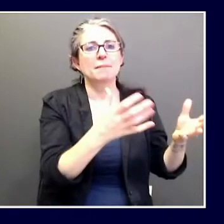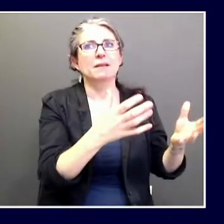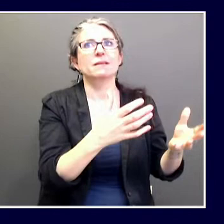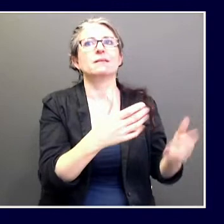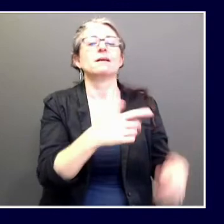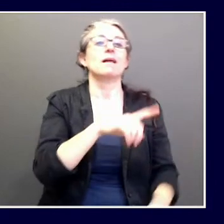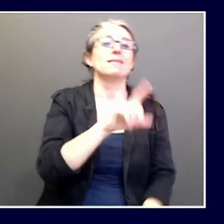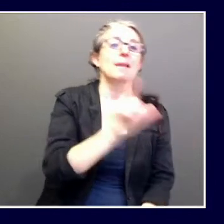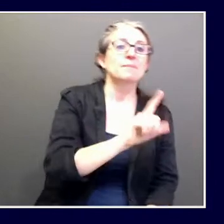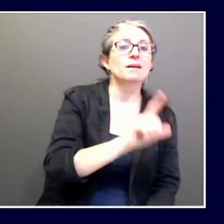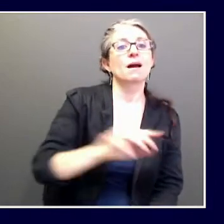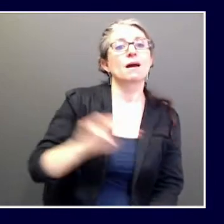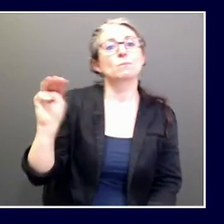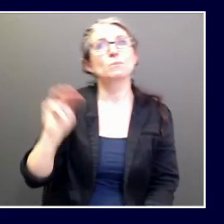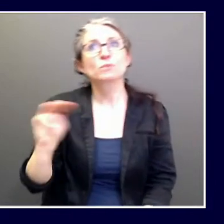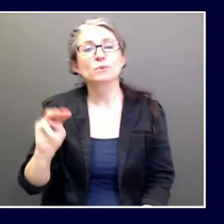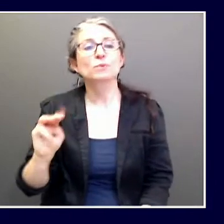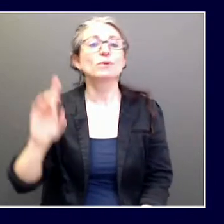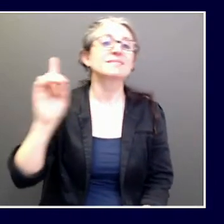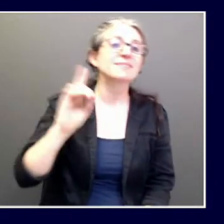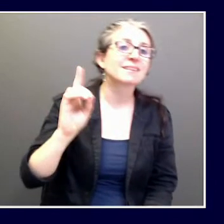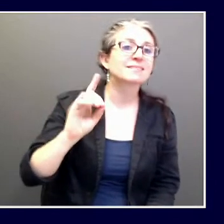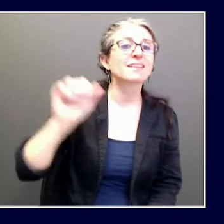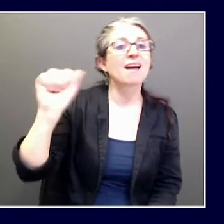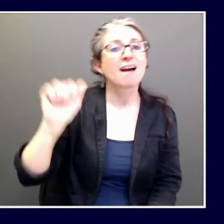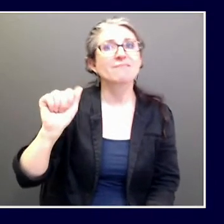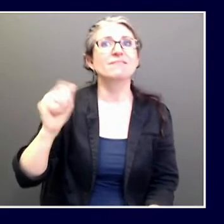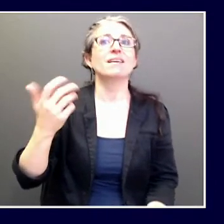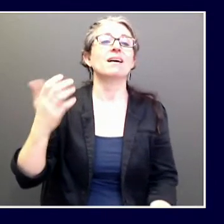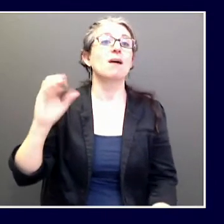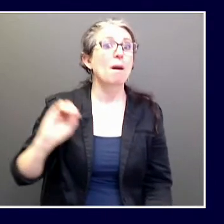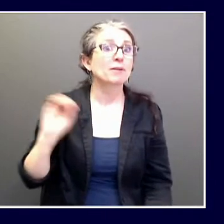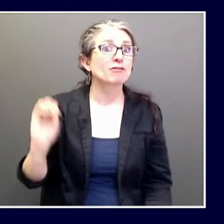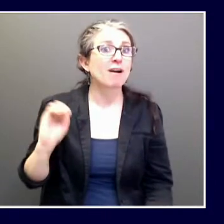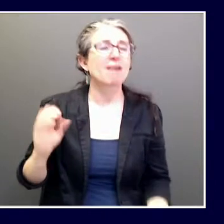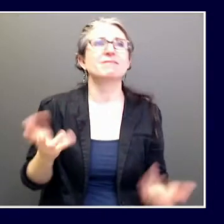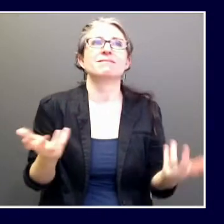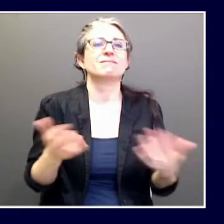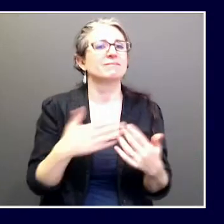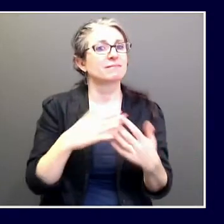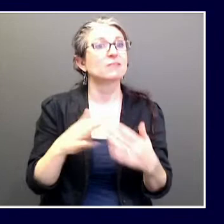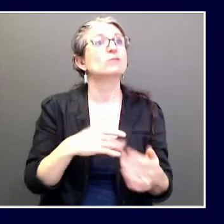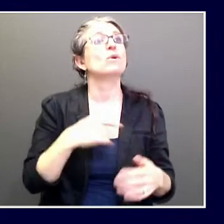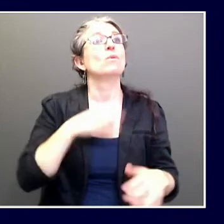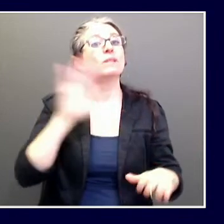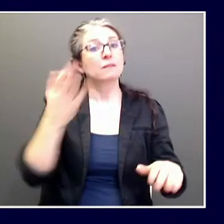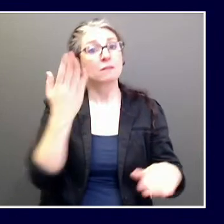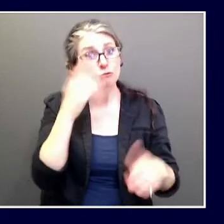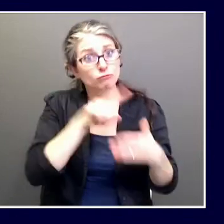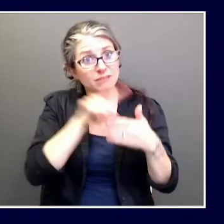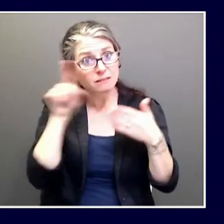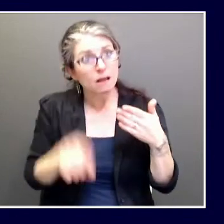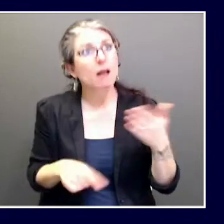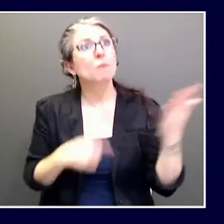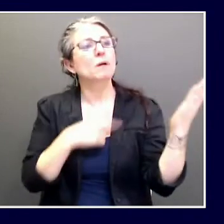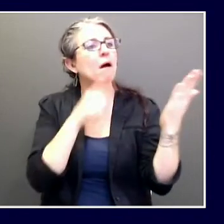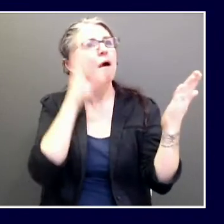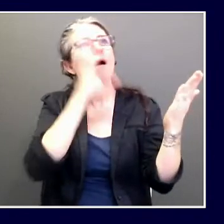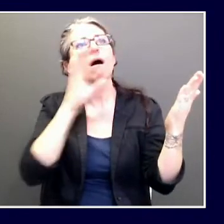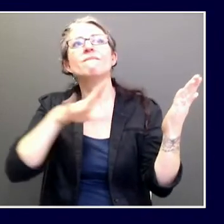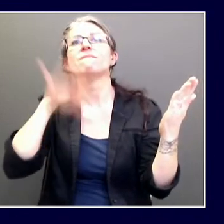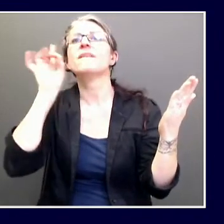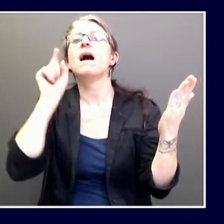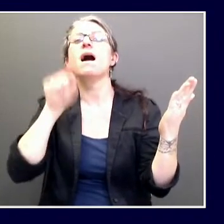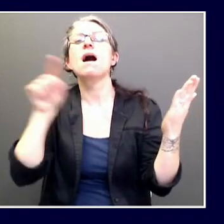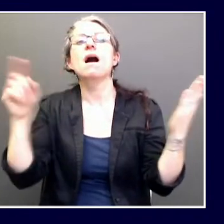need the results, which we then look into the catalog to see where it matches up. Got it. All right. Thanks so much. Yep.